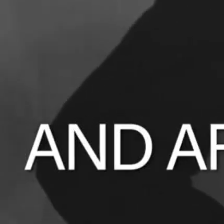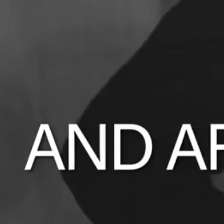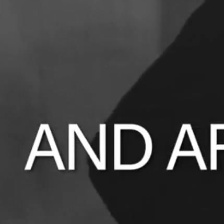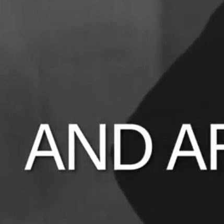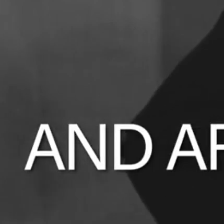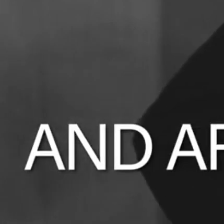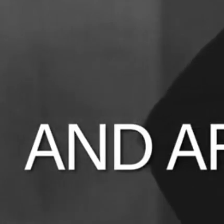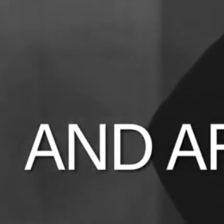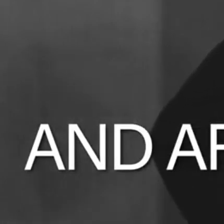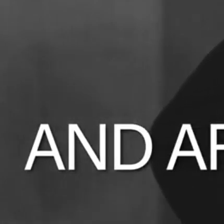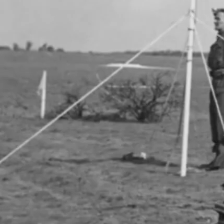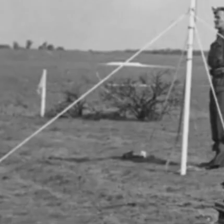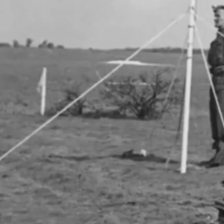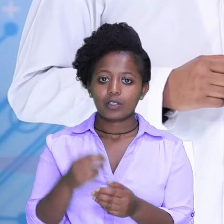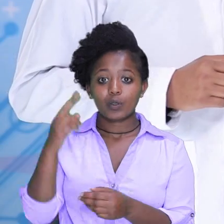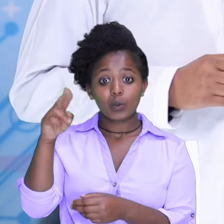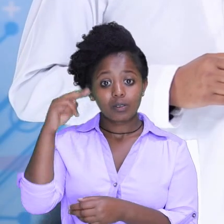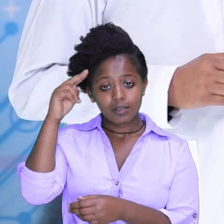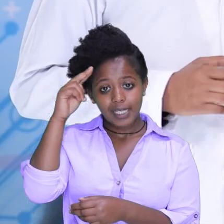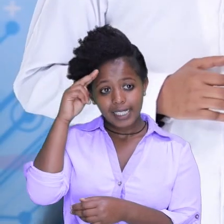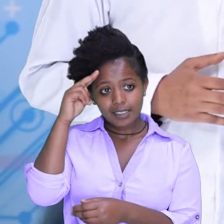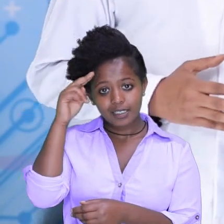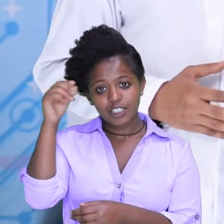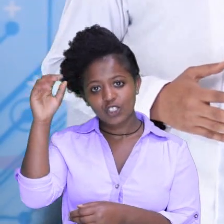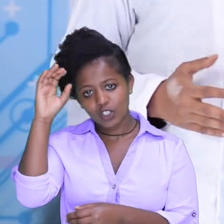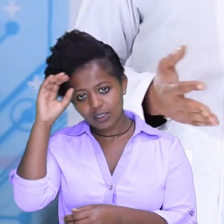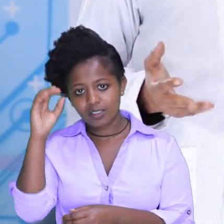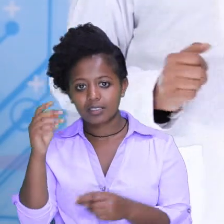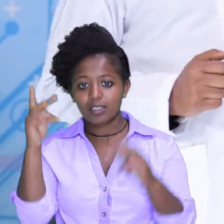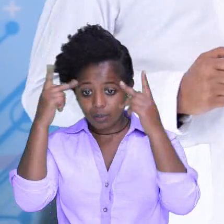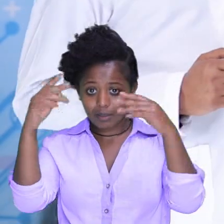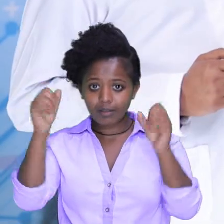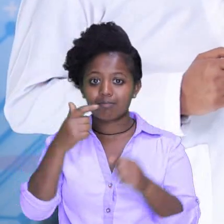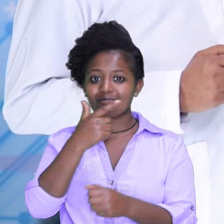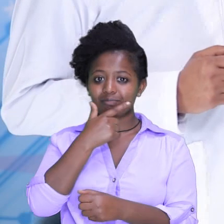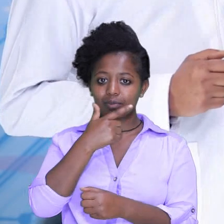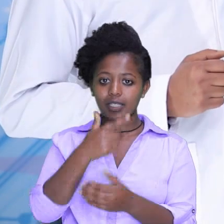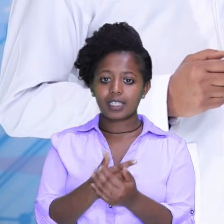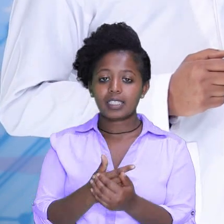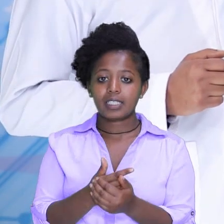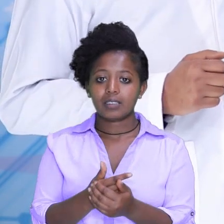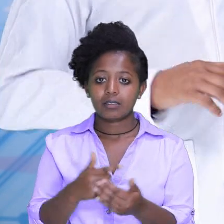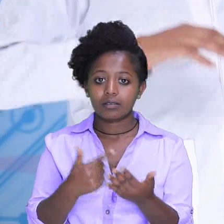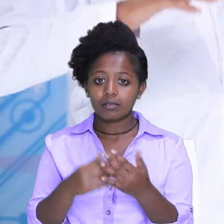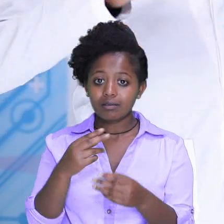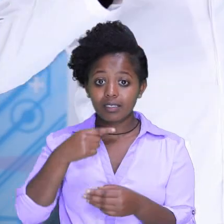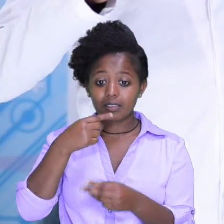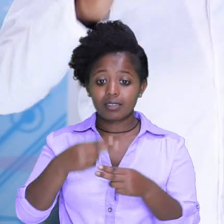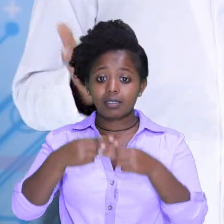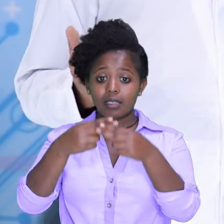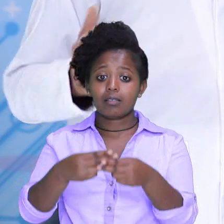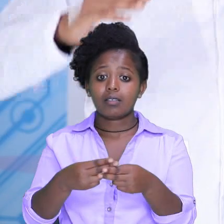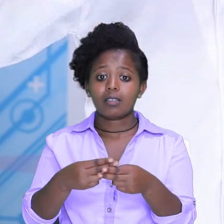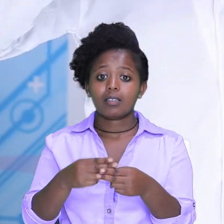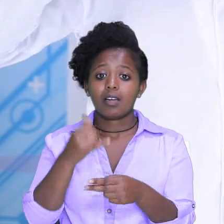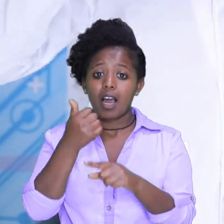are the foes of tyranny. You're the Prime Minister of Great Britain. He says that an iron